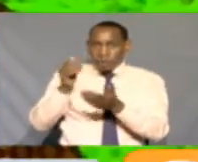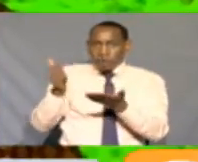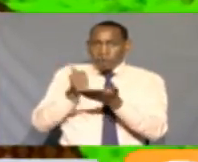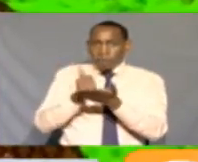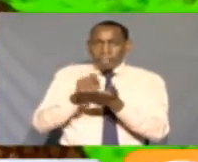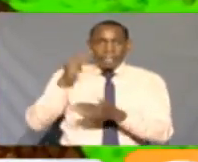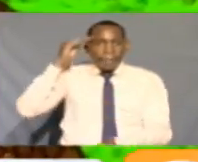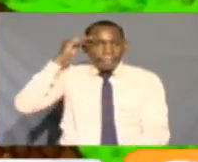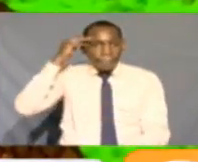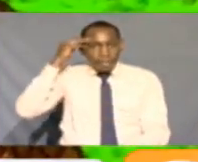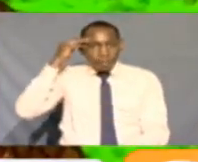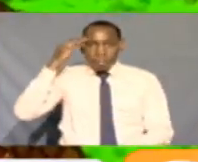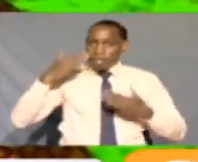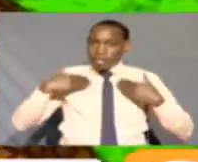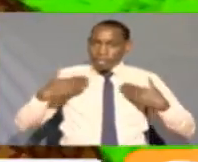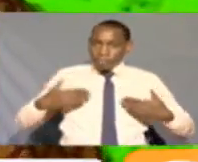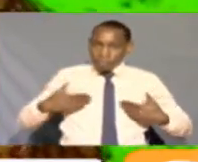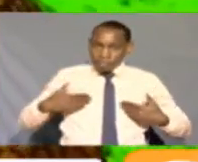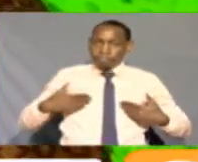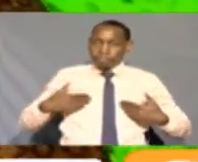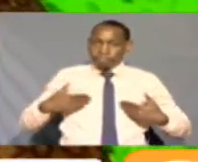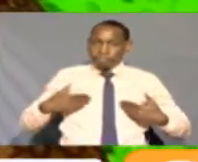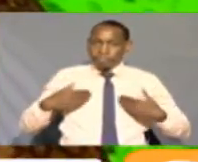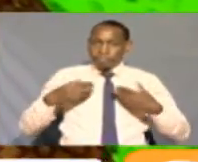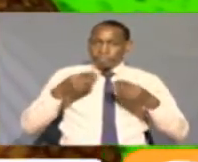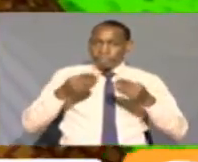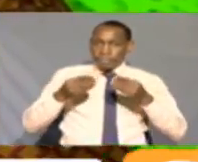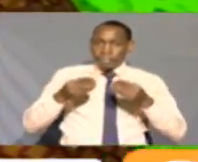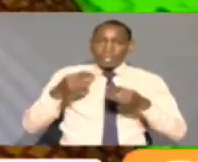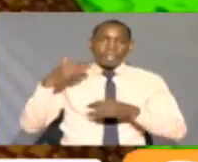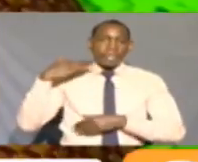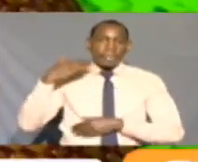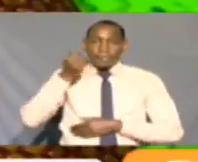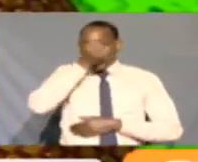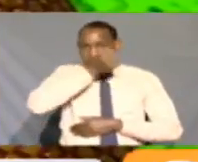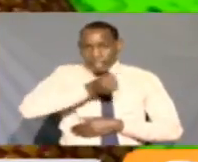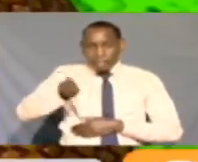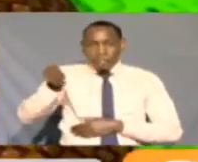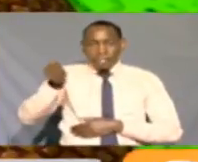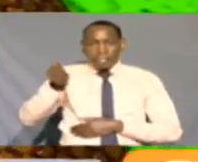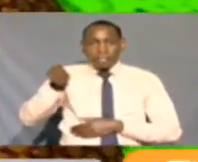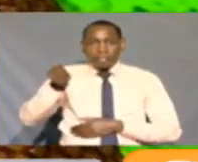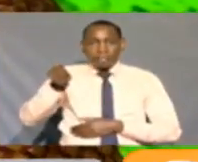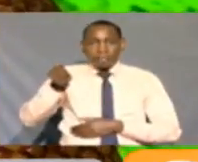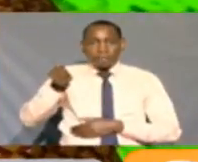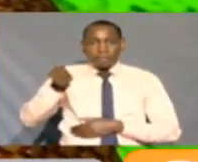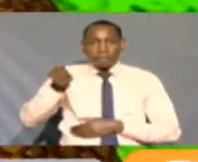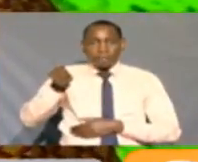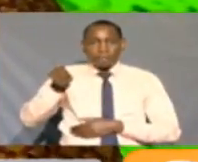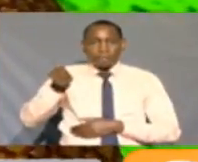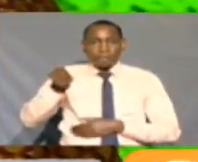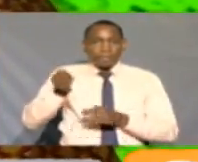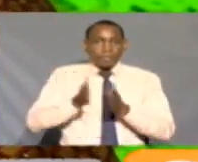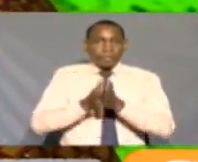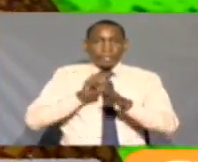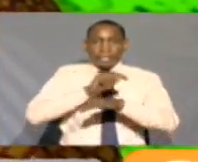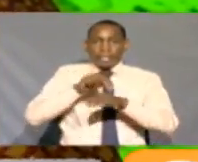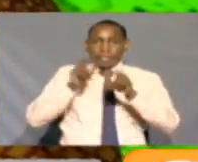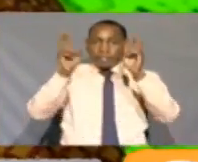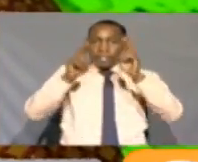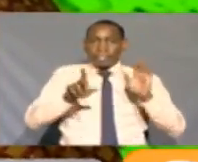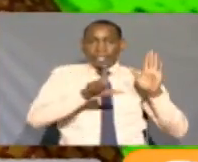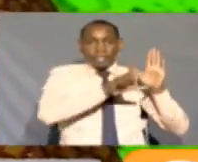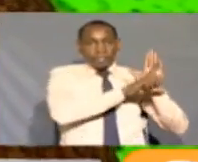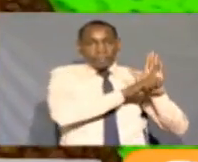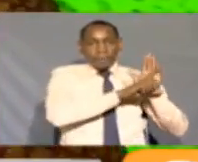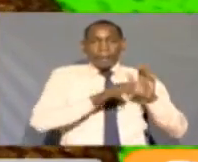of mental or physical incapacity, criminal negligence, or under national or international law,